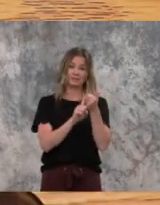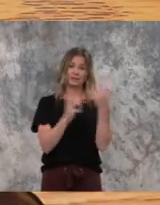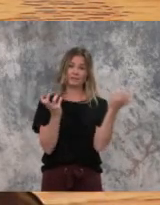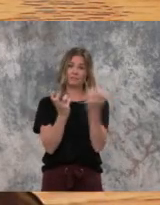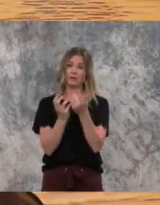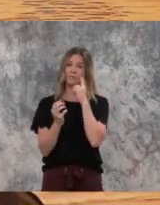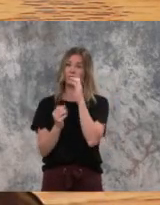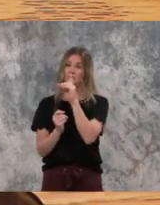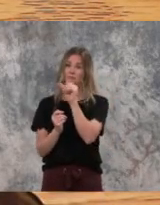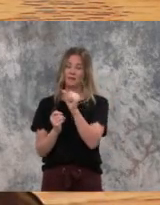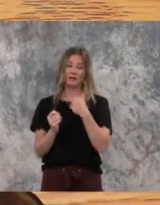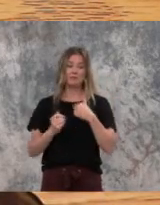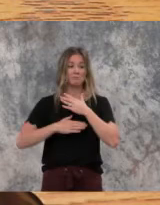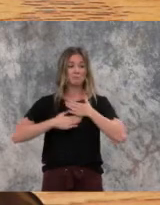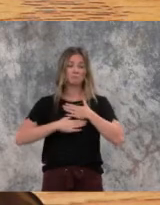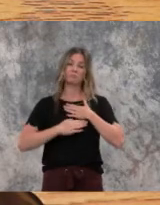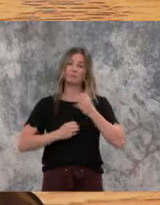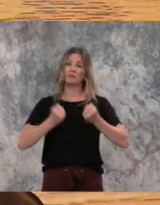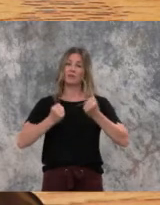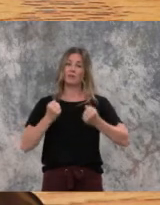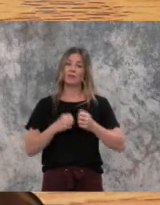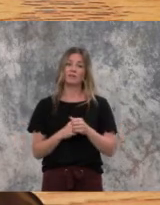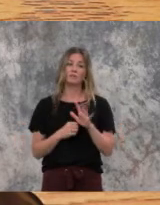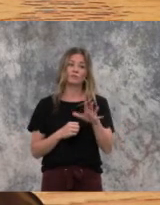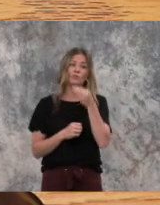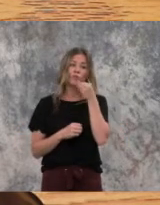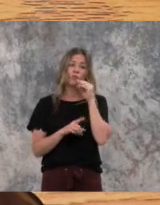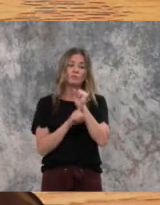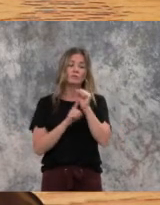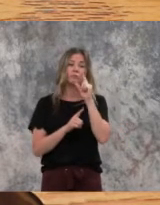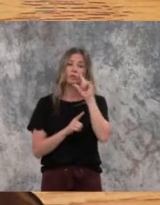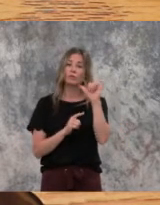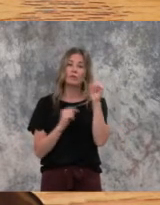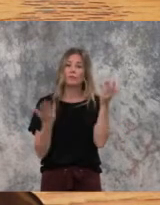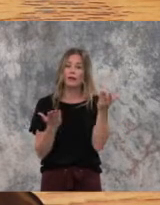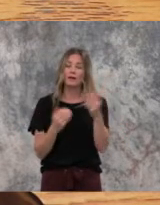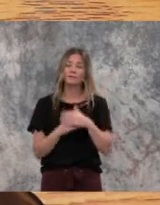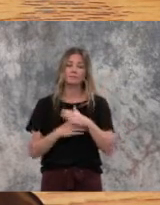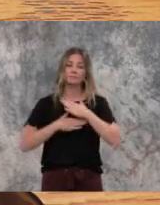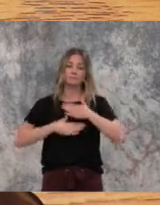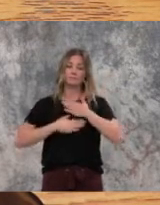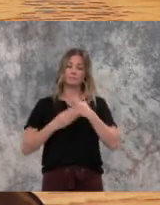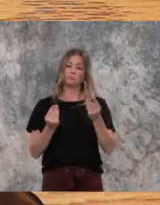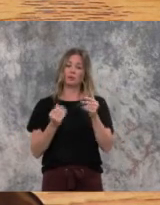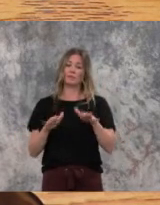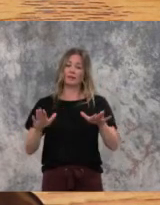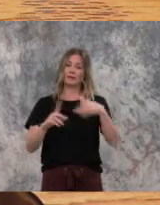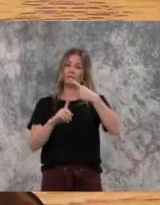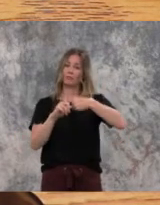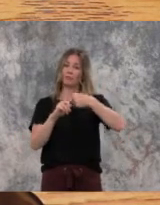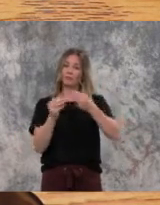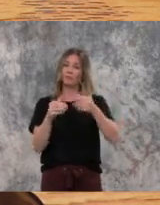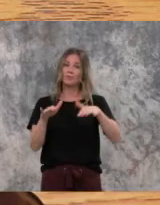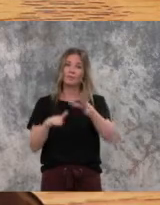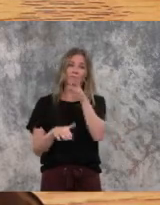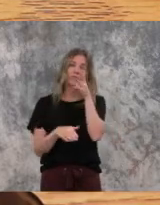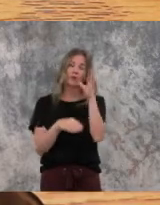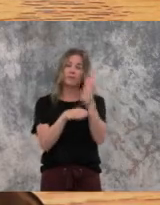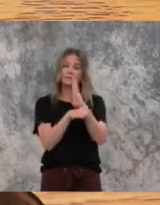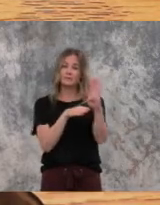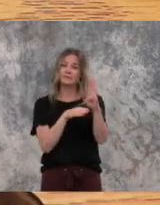have a recreational vehicle? What is your home situation? Recreational property, rental property, farm and